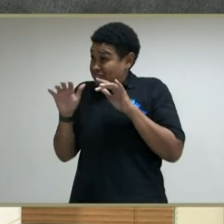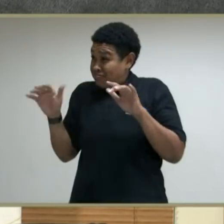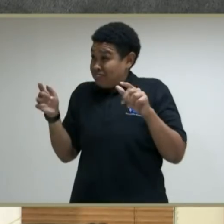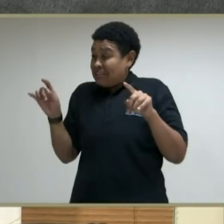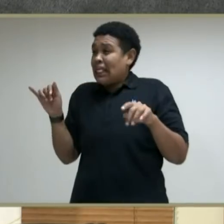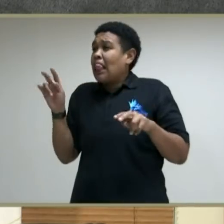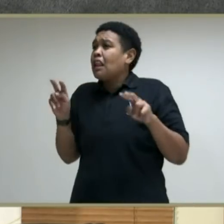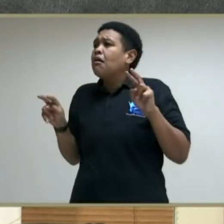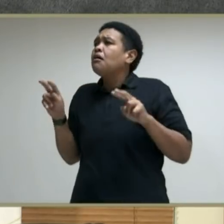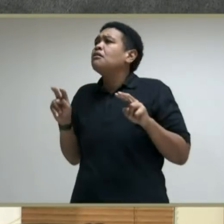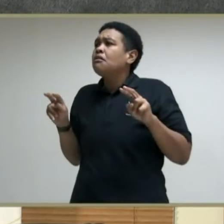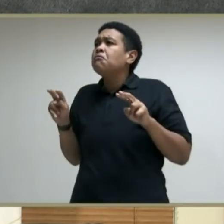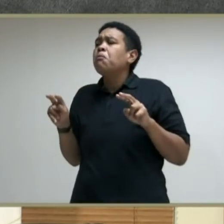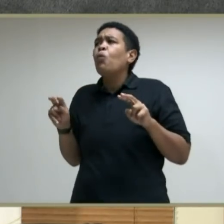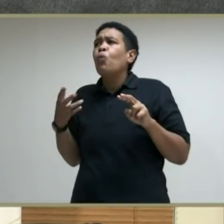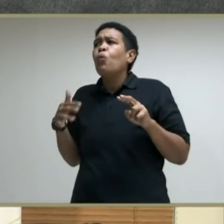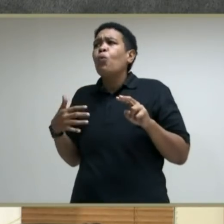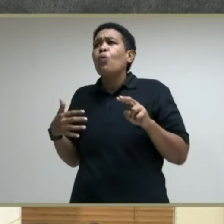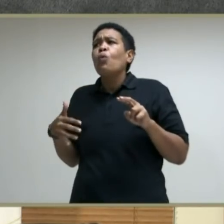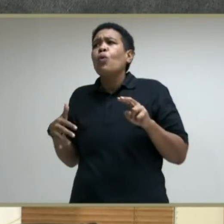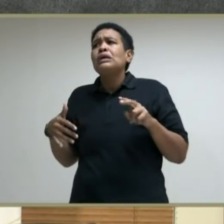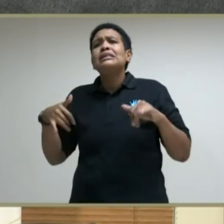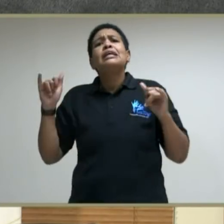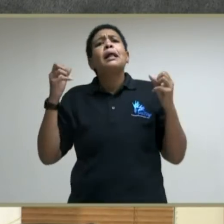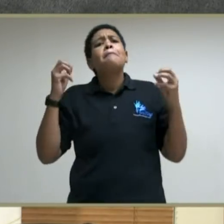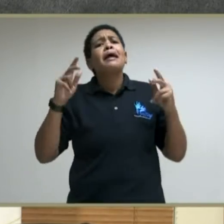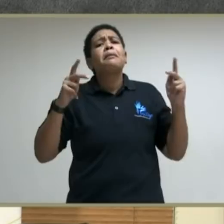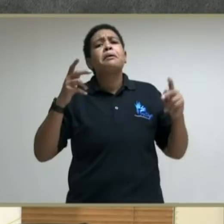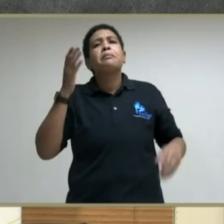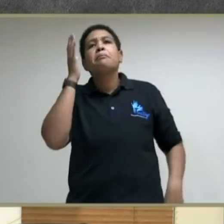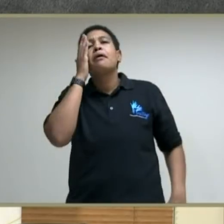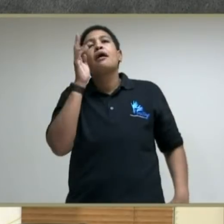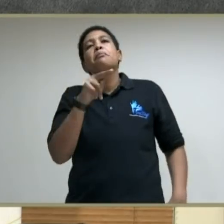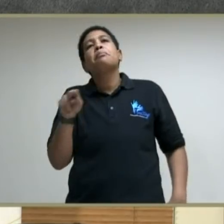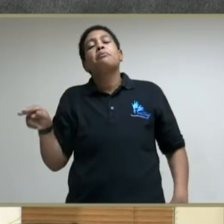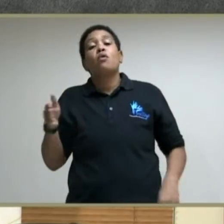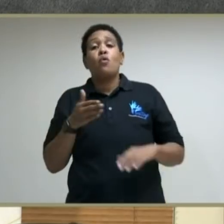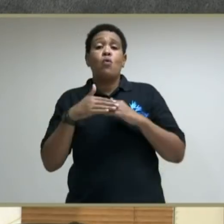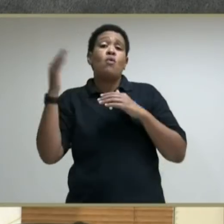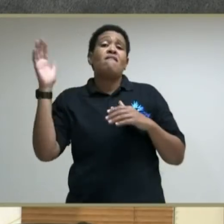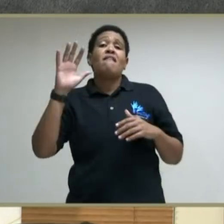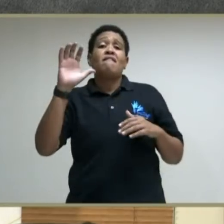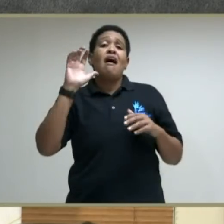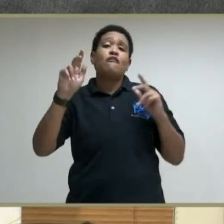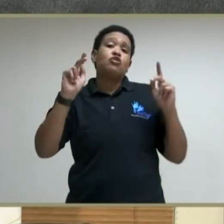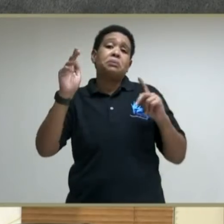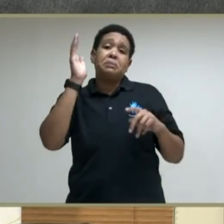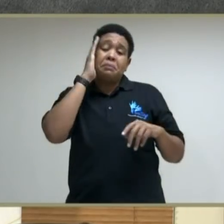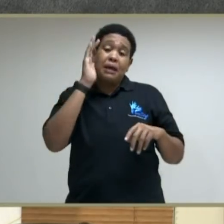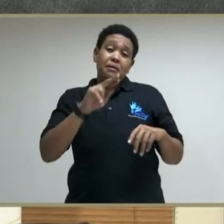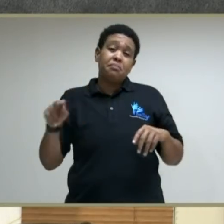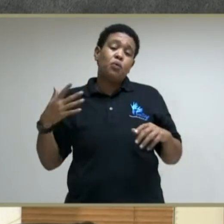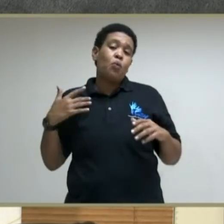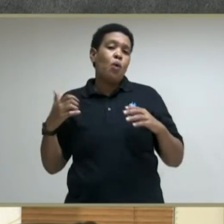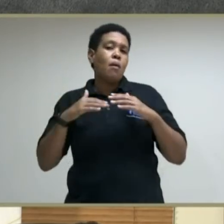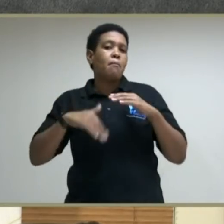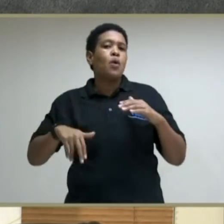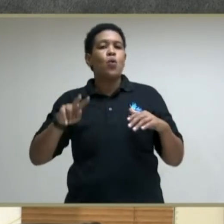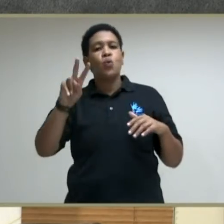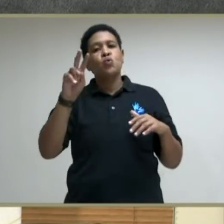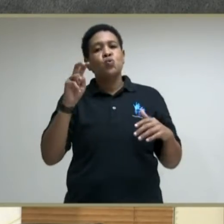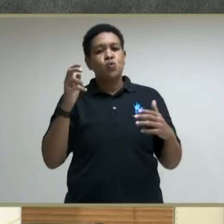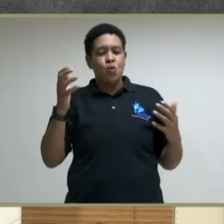Still, we have quite a bit of persons on beds, over 500. We want to get that down to below